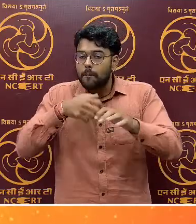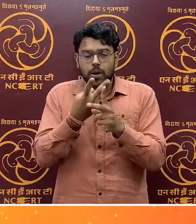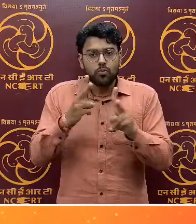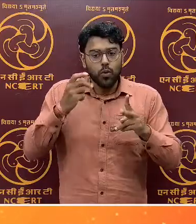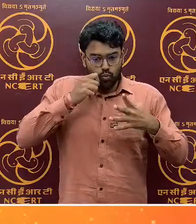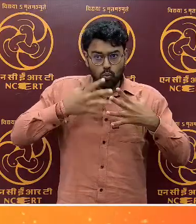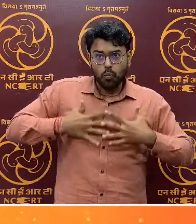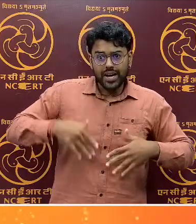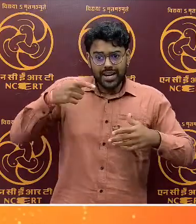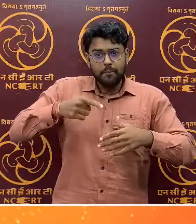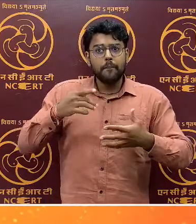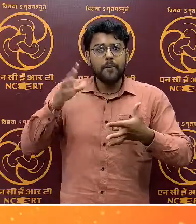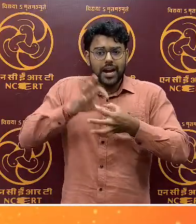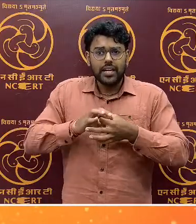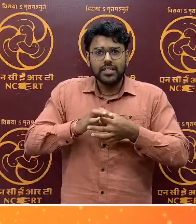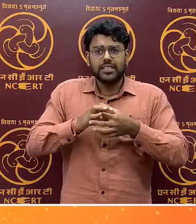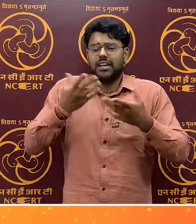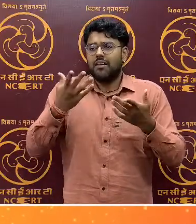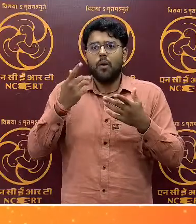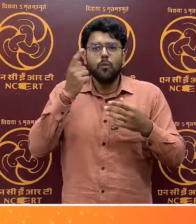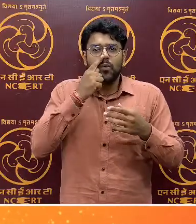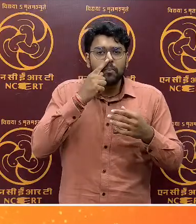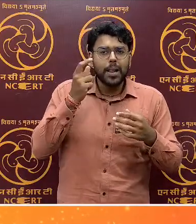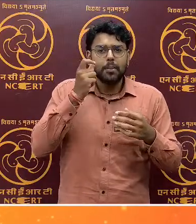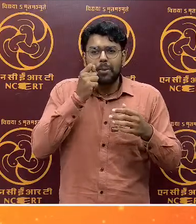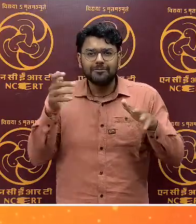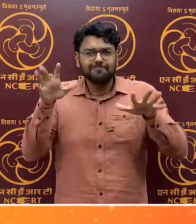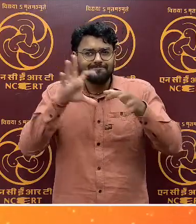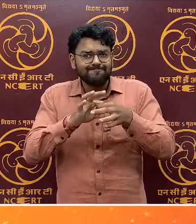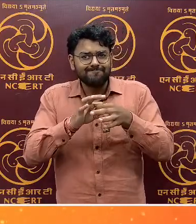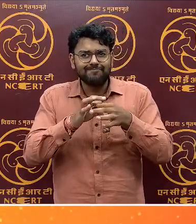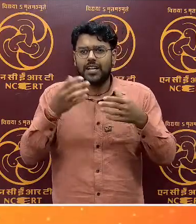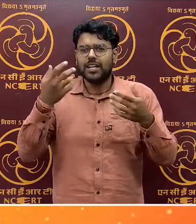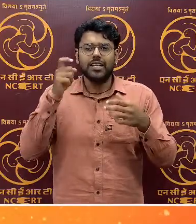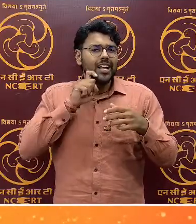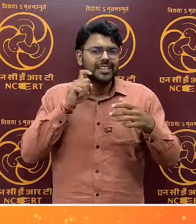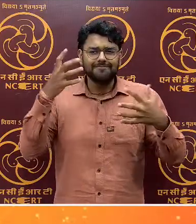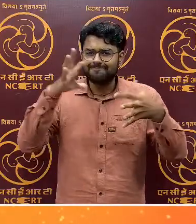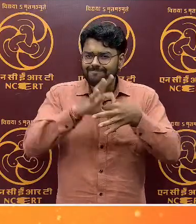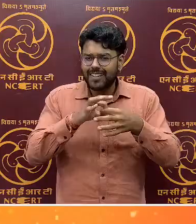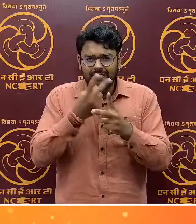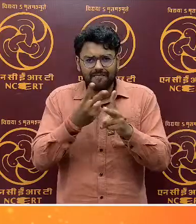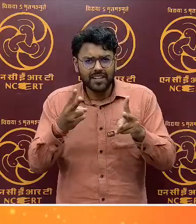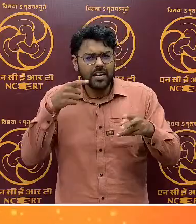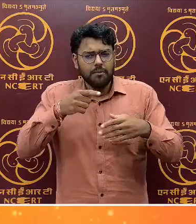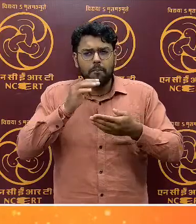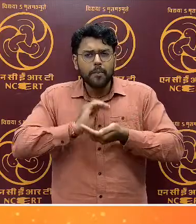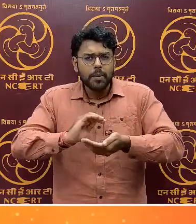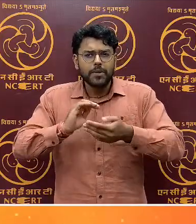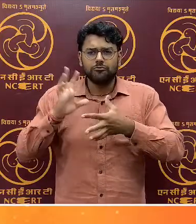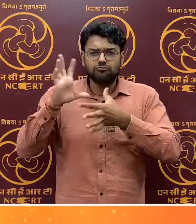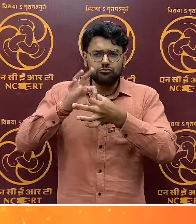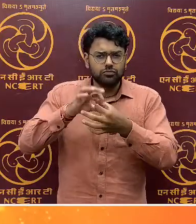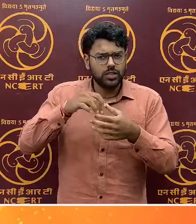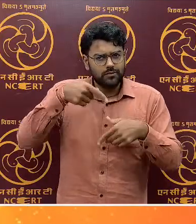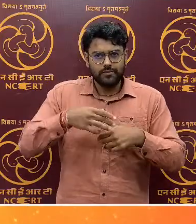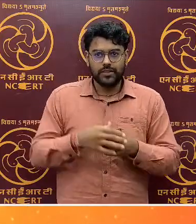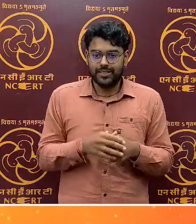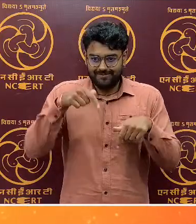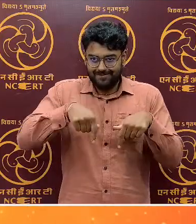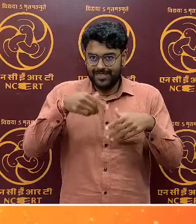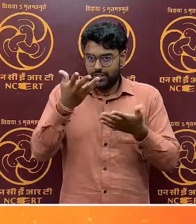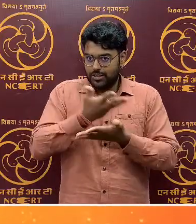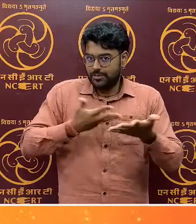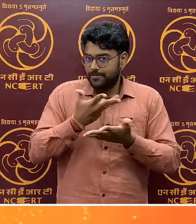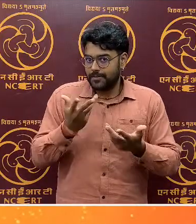it is different and what exactly are we going to learn in the session today is something we will discover shortly. But before that, let me